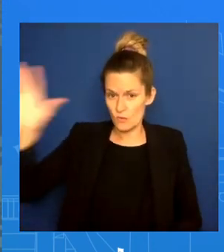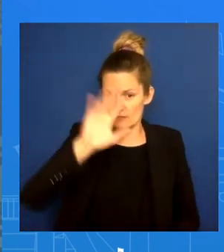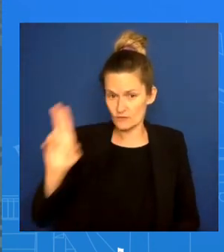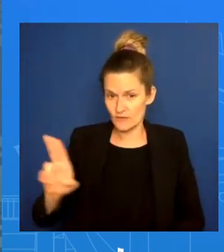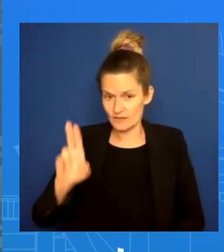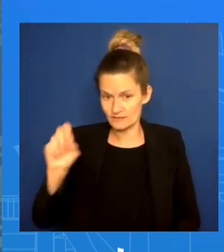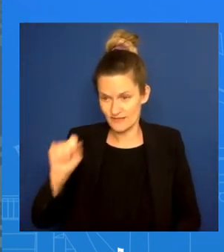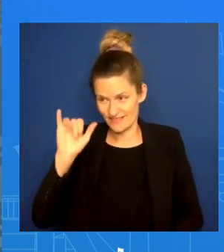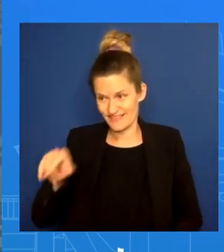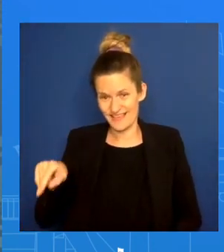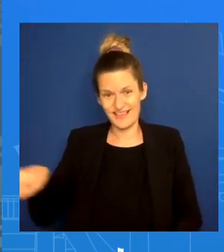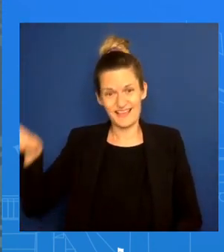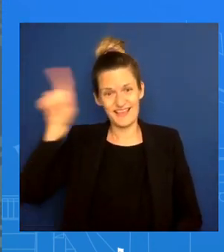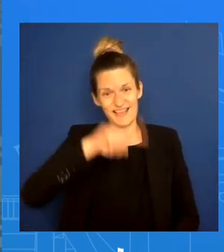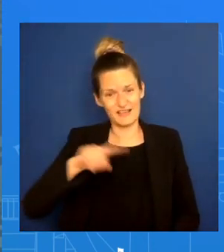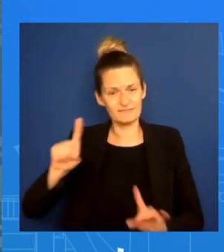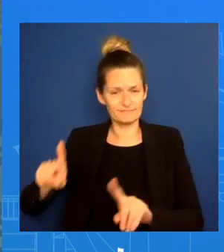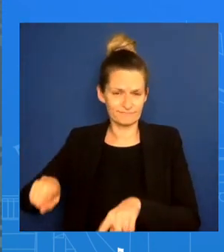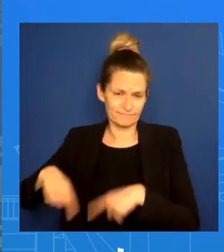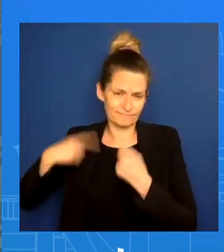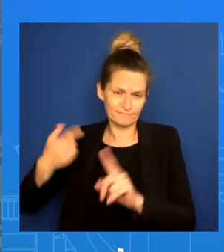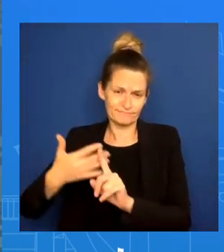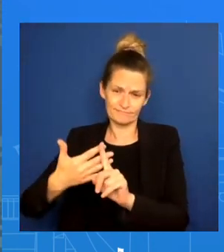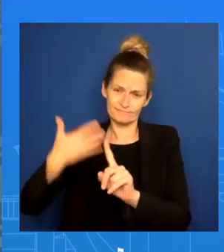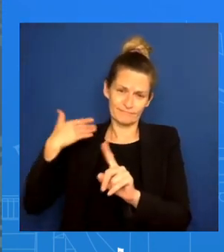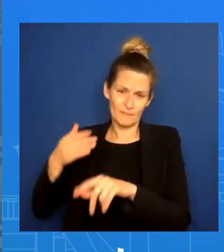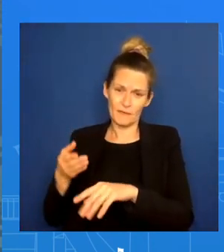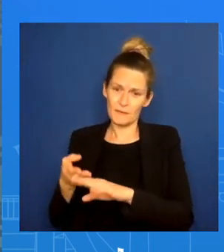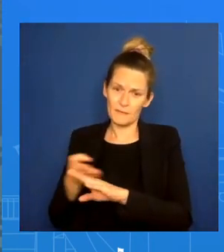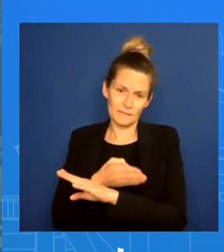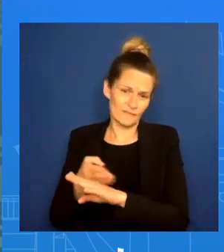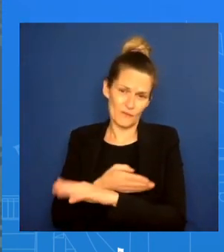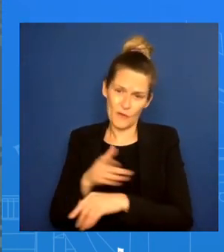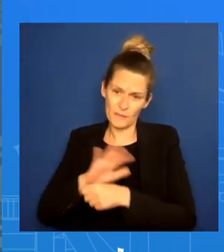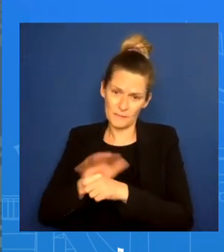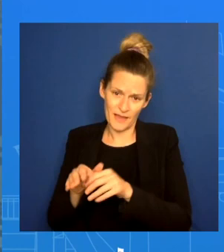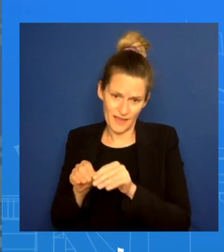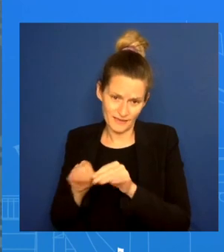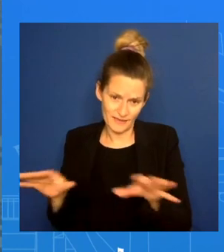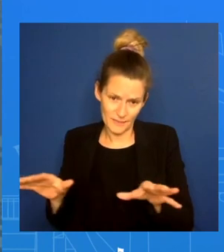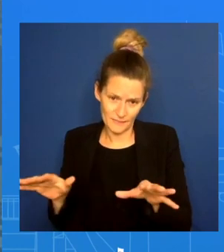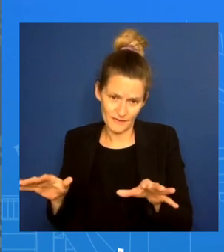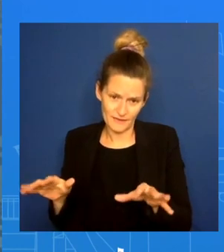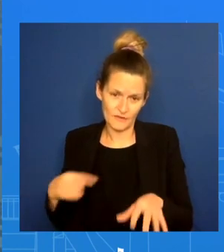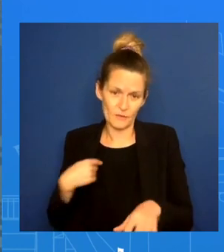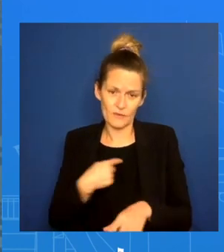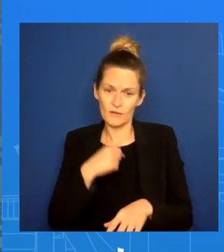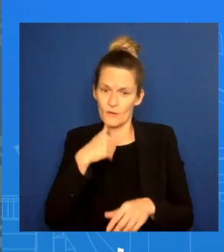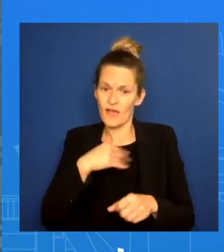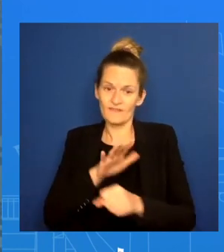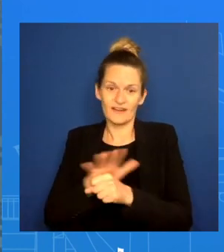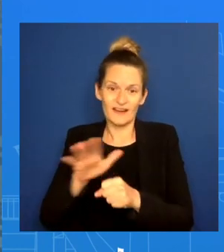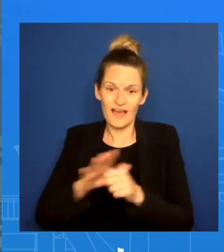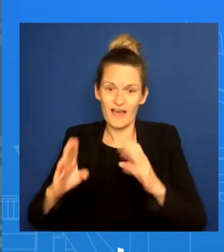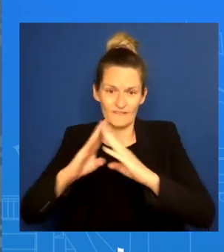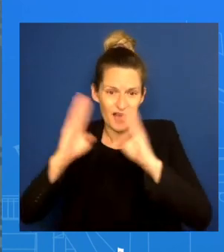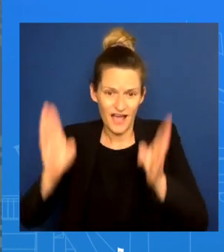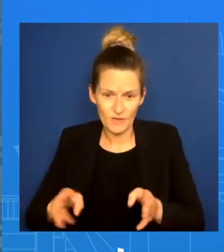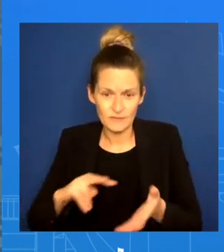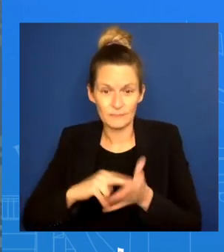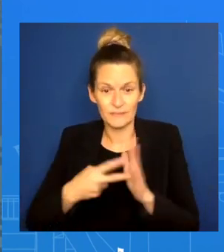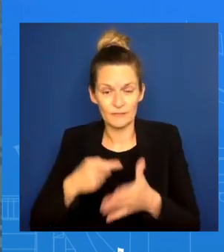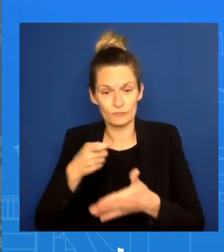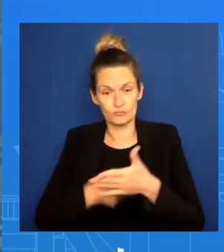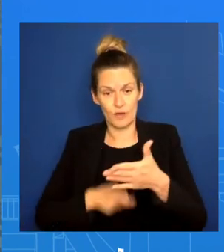the supply of affordable housing remains critical to lowering housing costs for families over time. American Rescue Plan funds